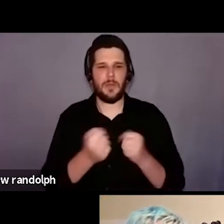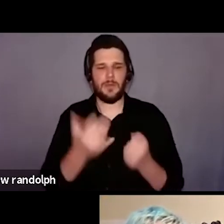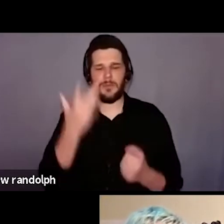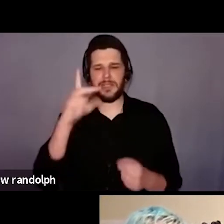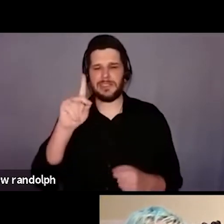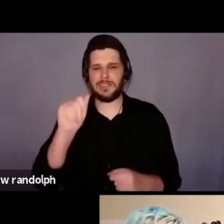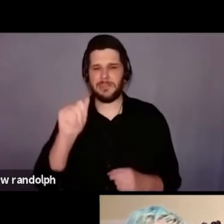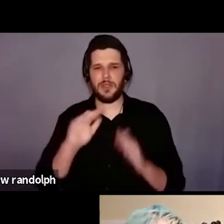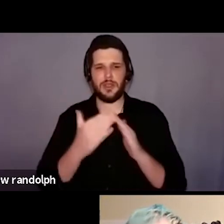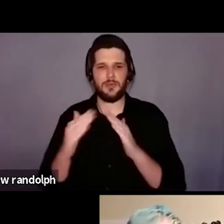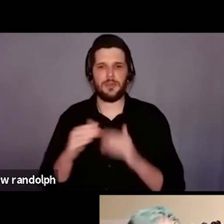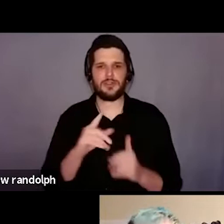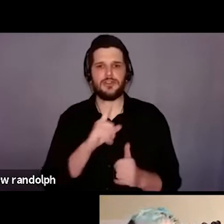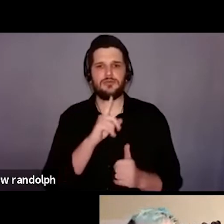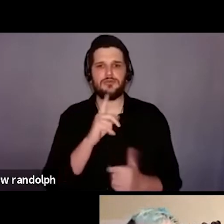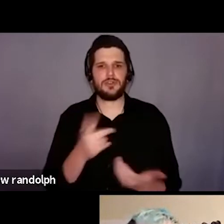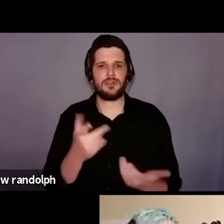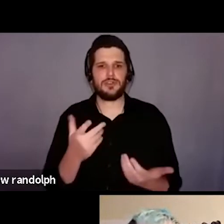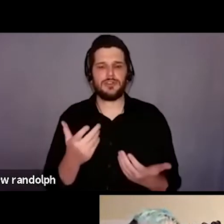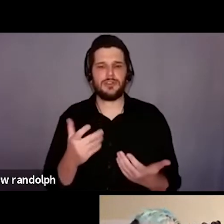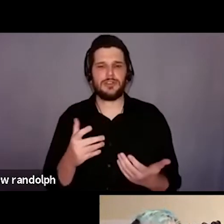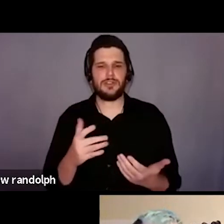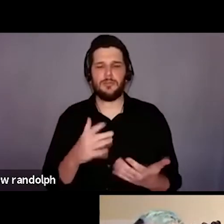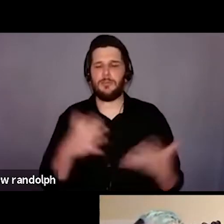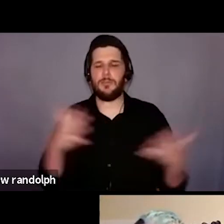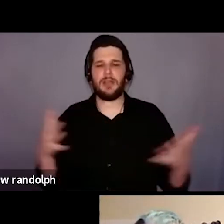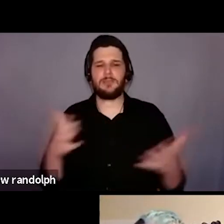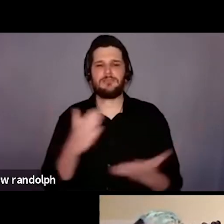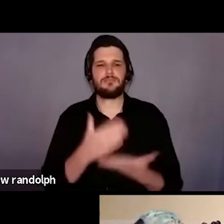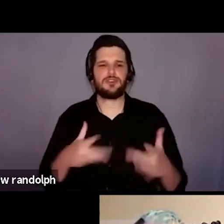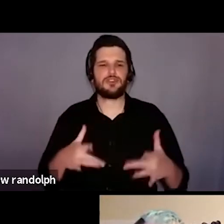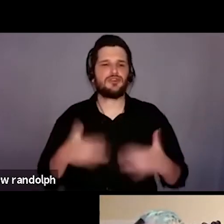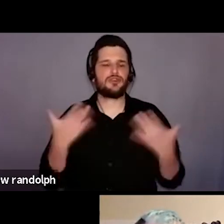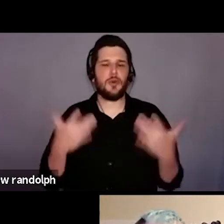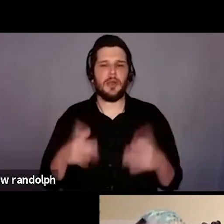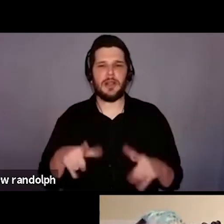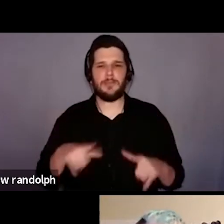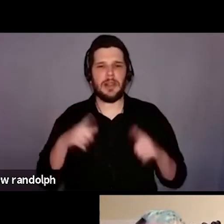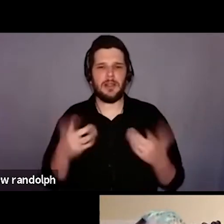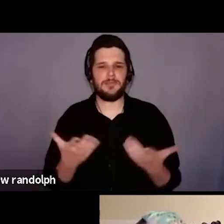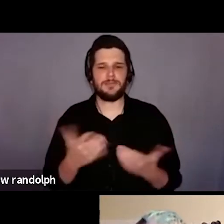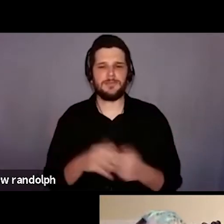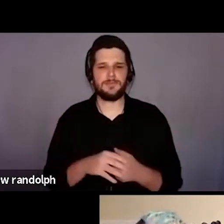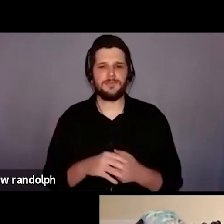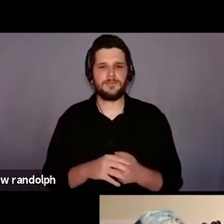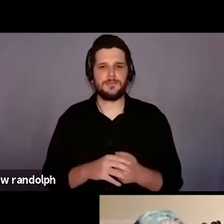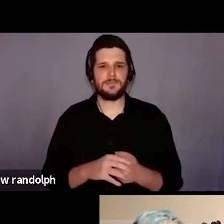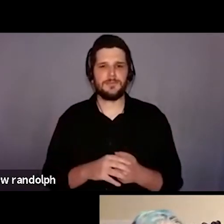disability community for me has been such a source of joy. And so to